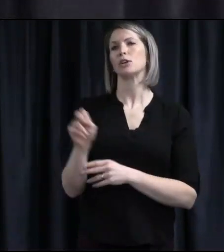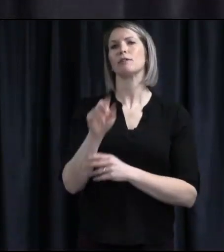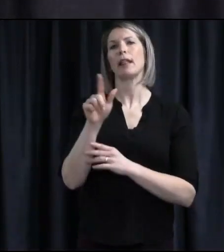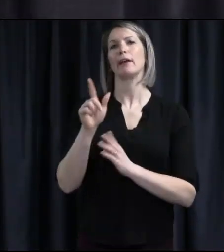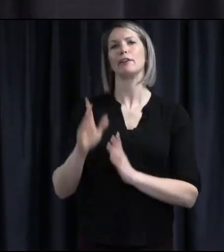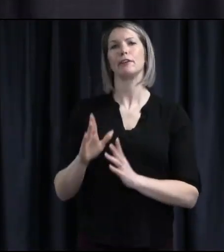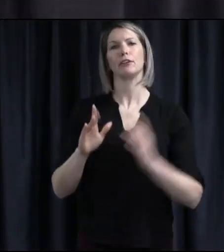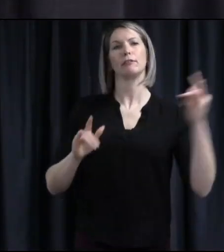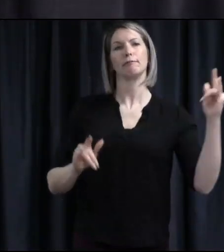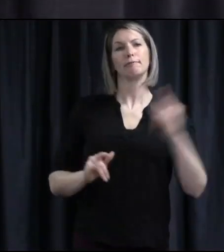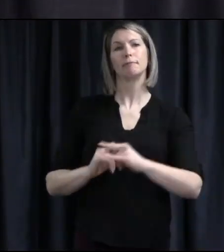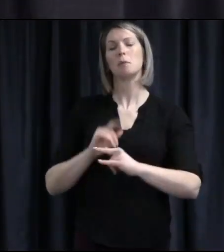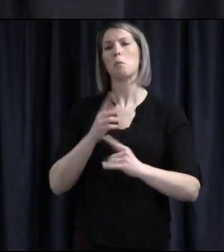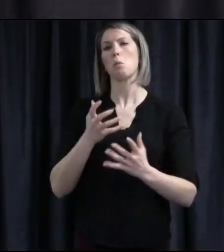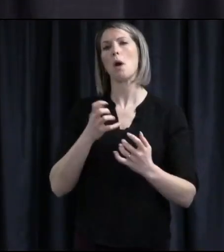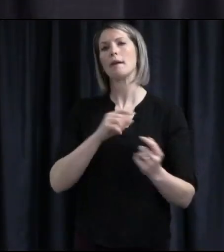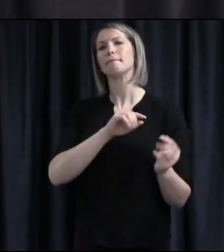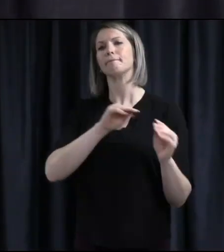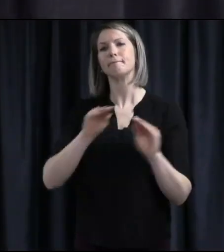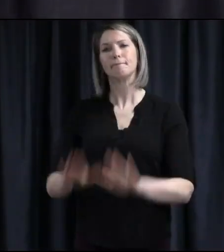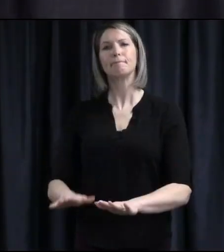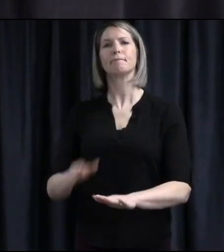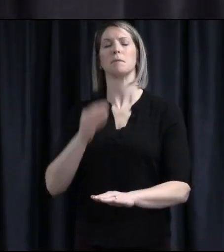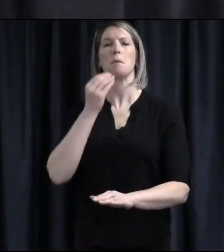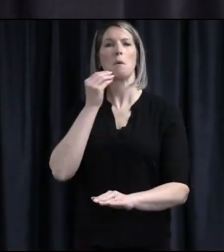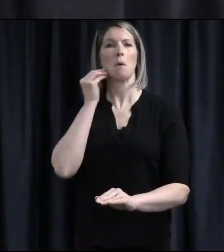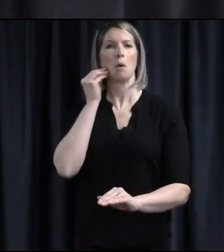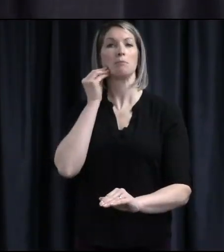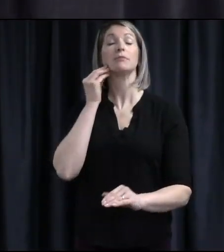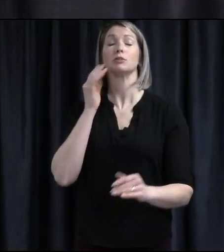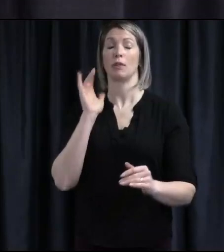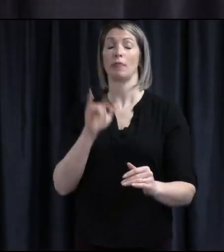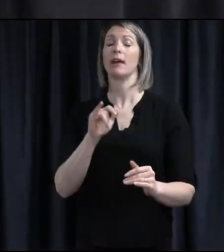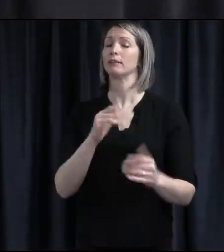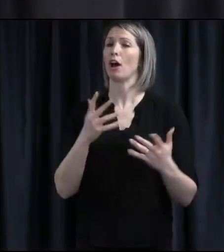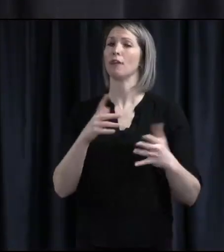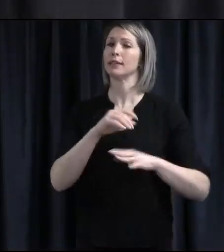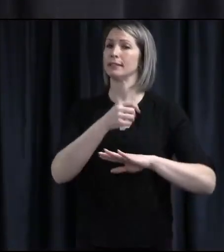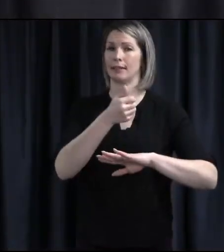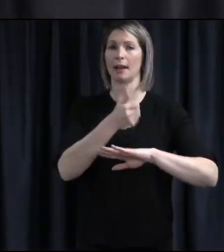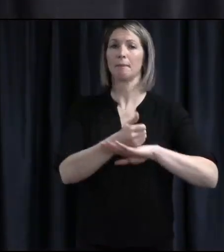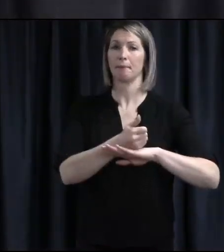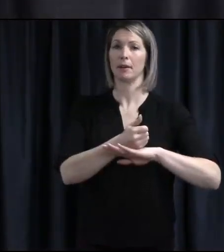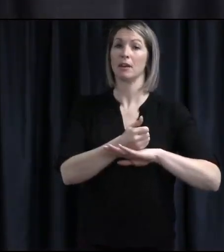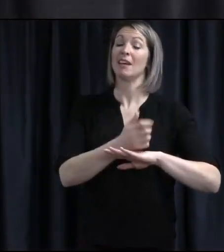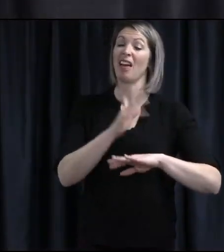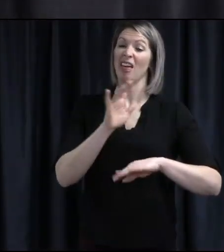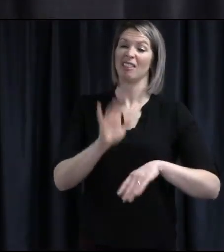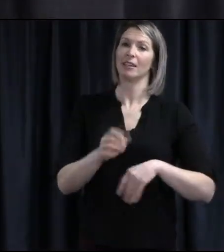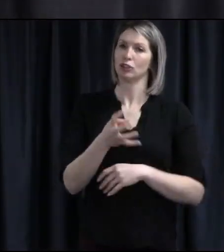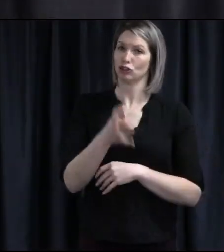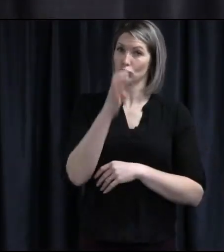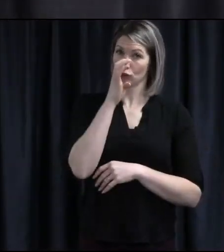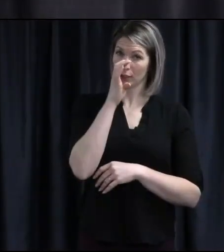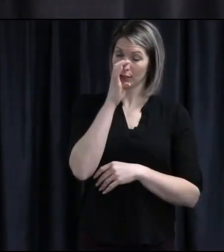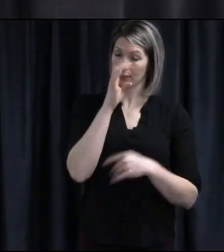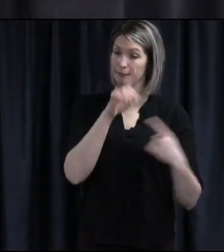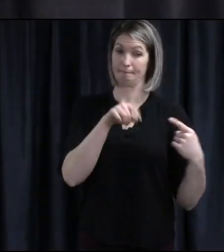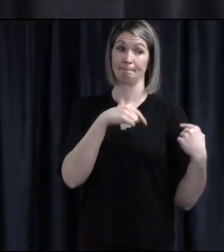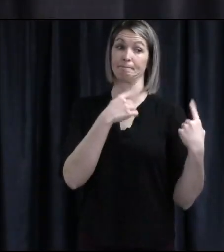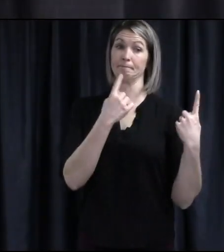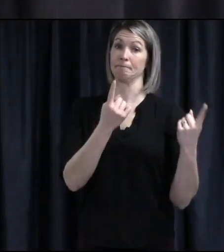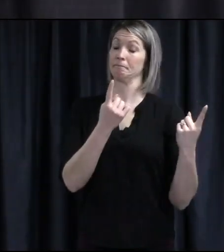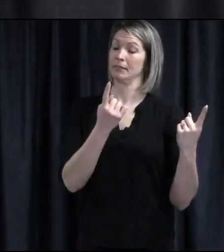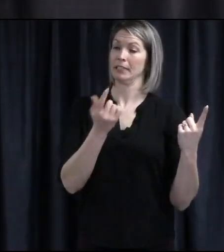that are traveling away and they want to come home, this allows them to do just that. So this is some of the strictest measures that we've seen anywhere in